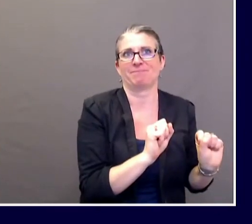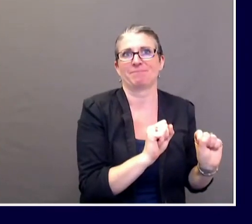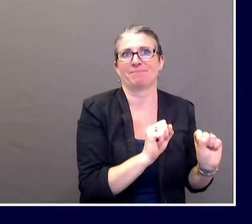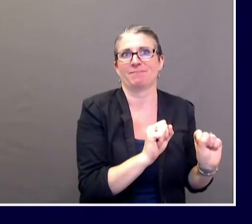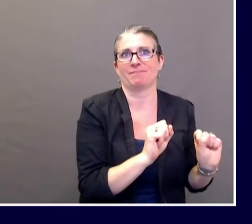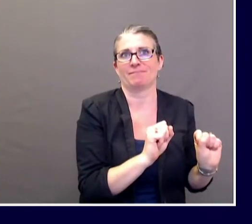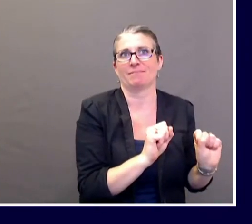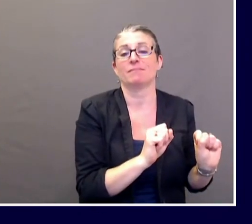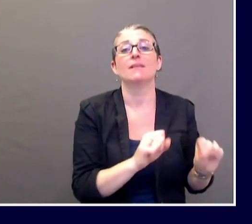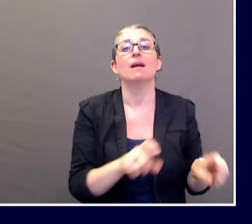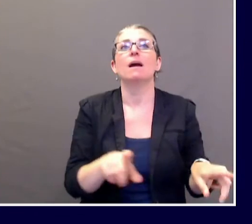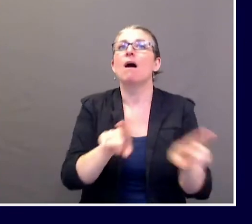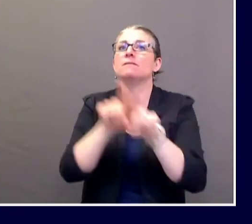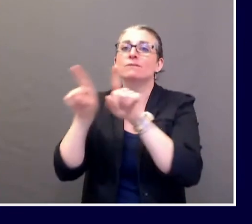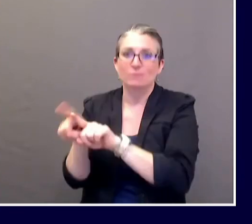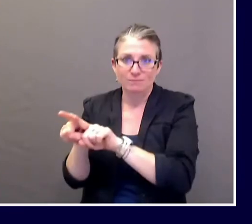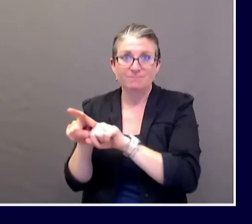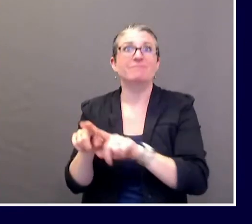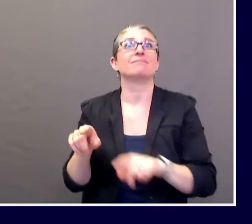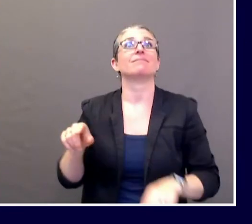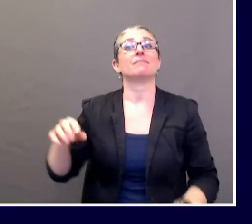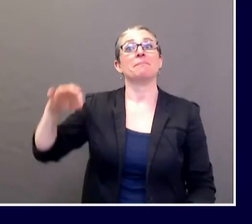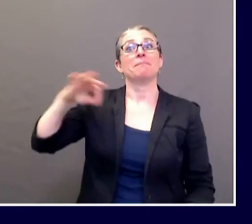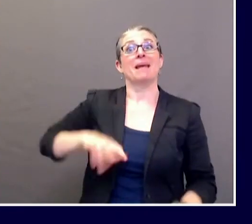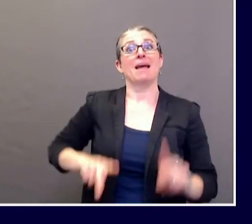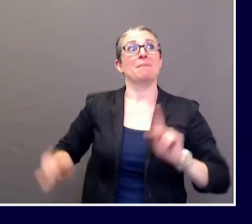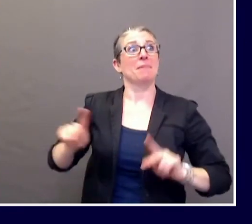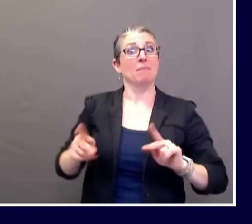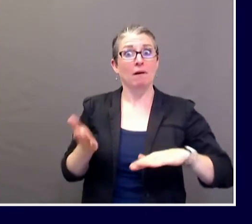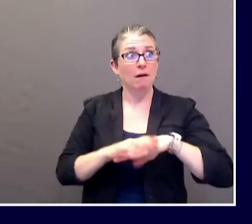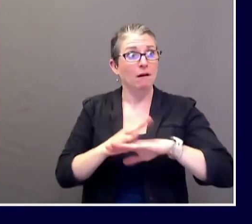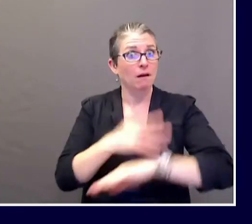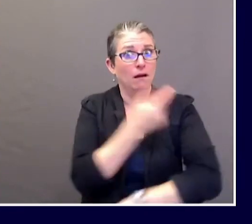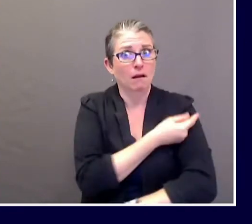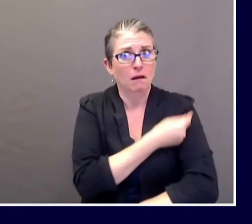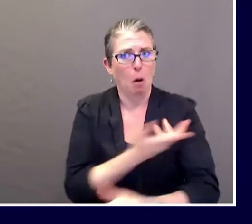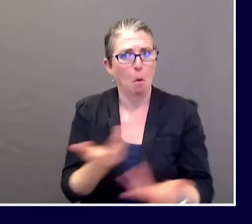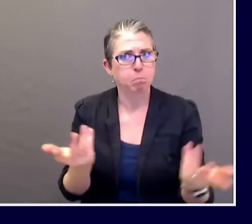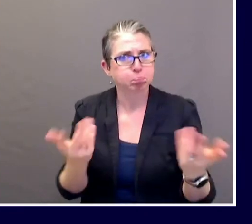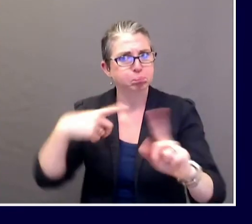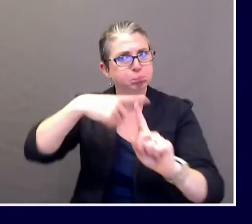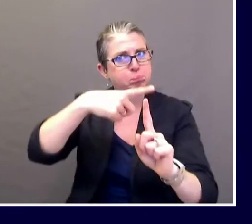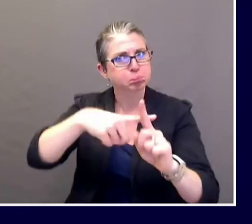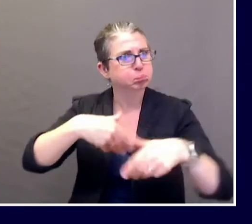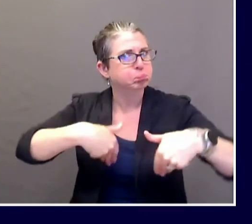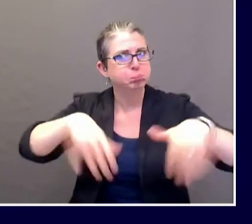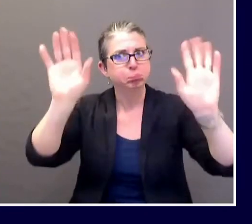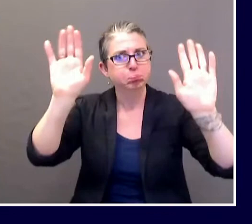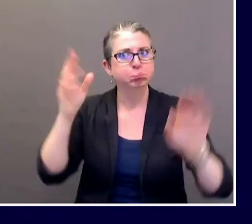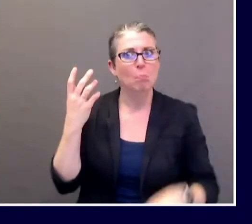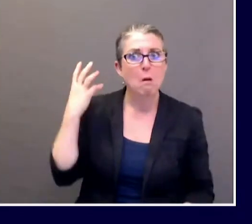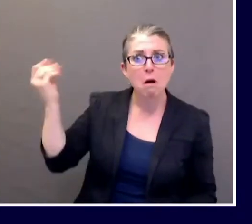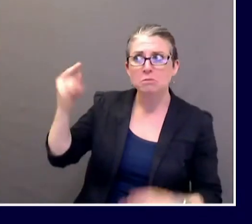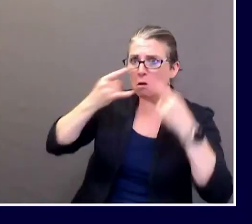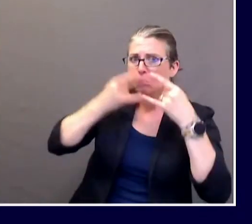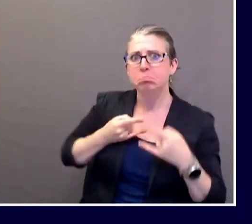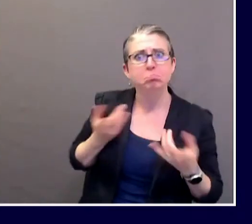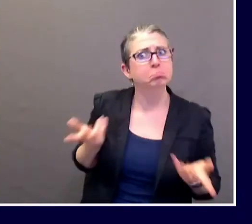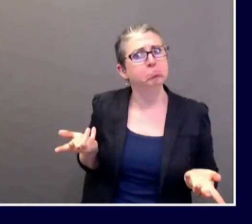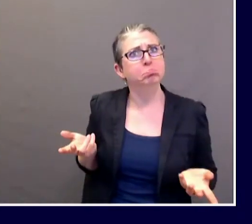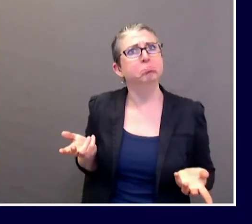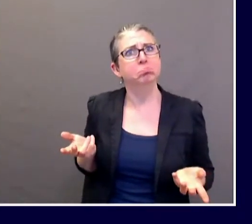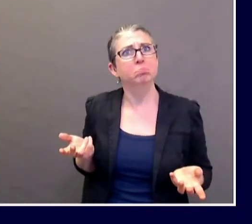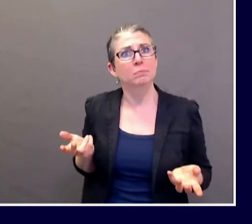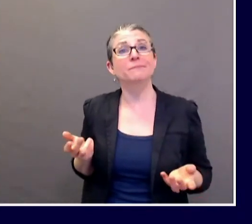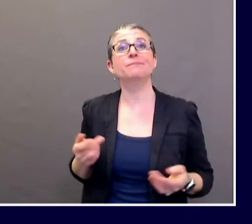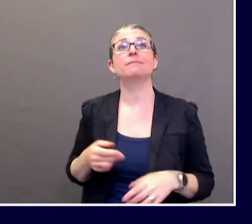people who have been vaccinated, similar to what I was referring to in discussions around policy. When you combine that with better weather and wanting to